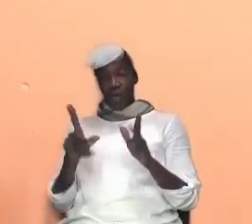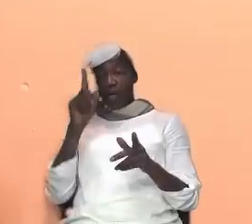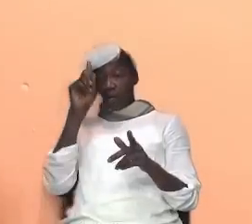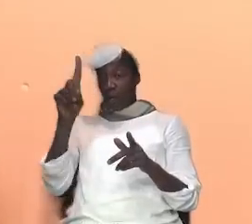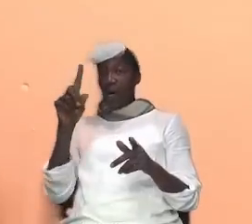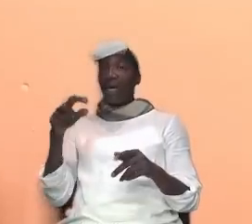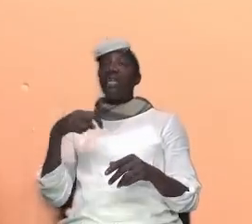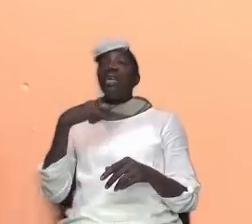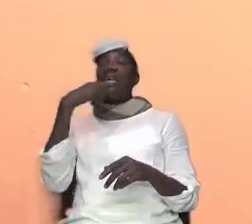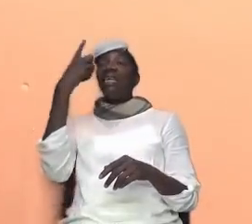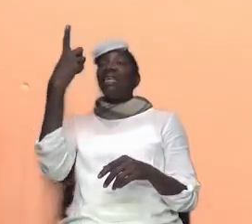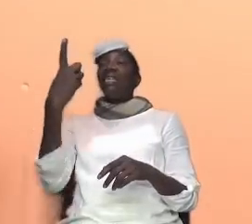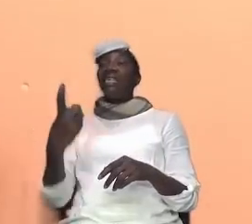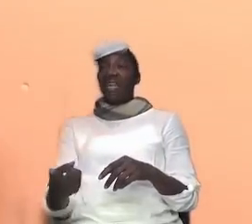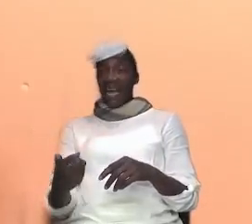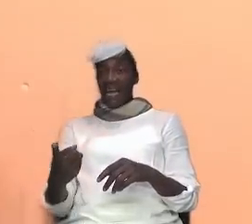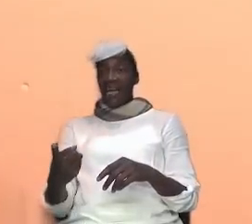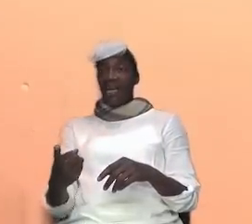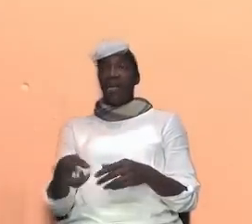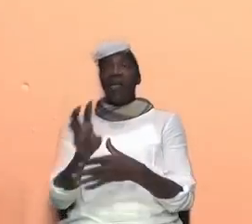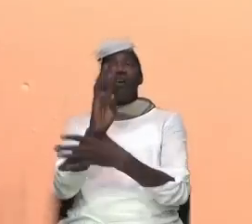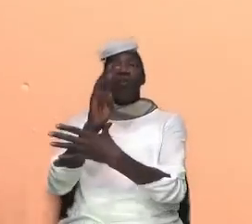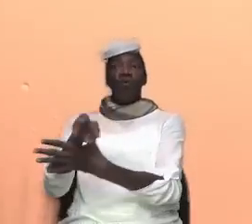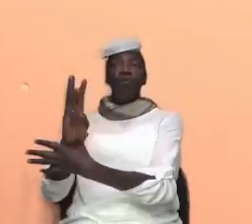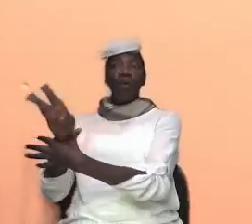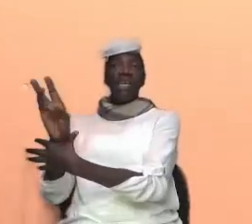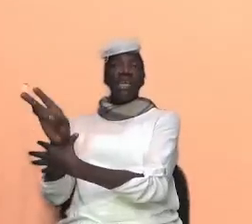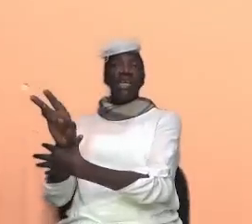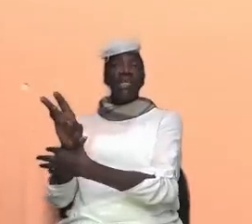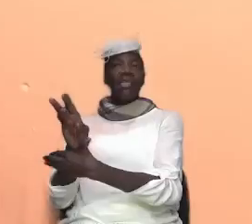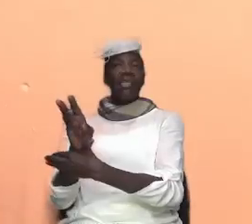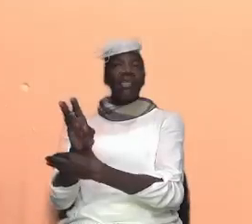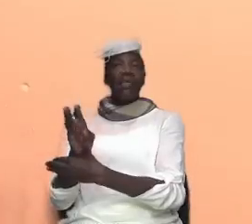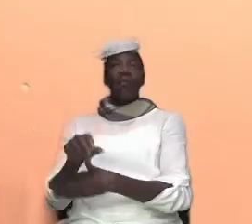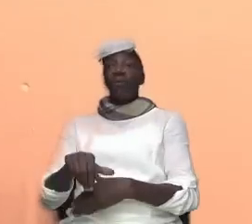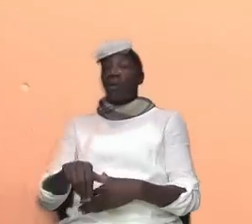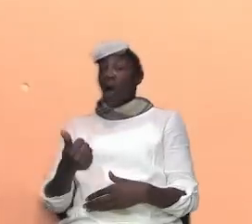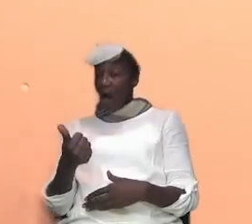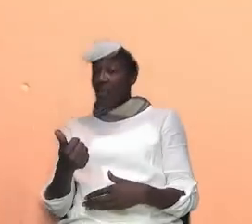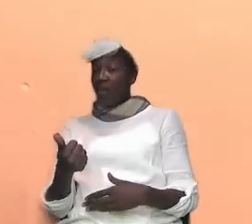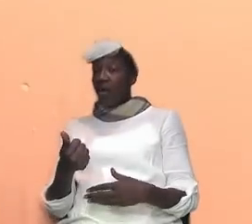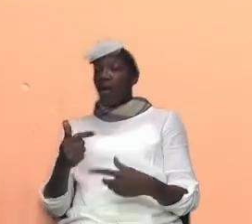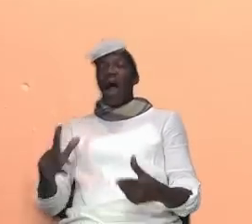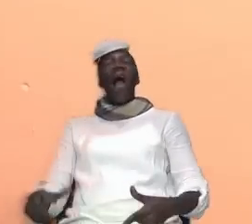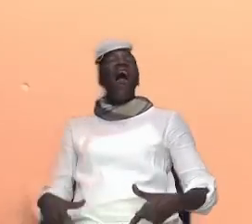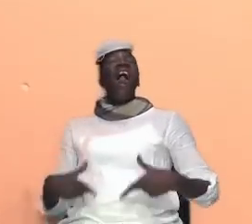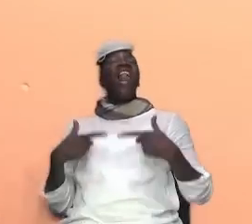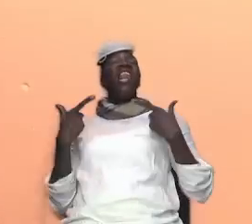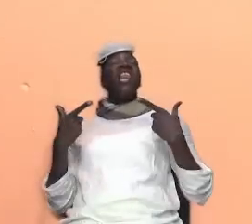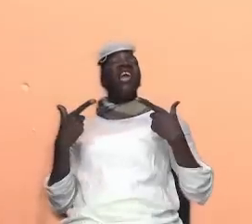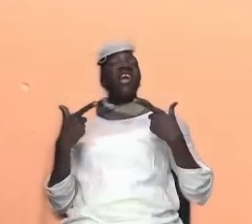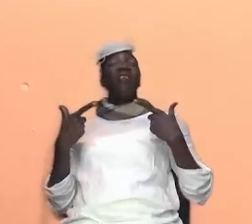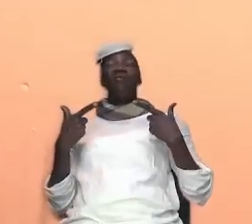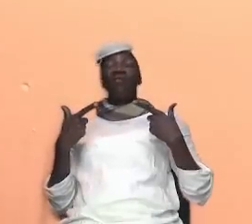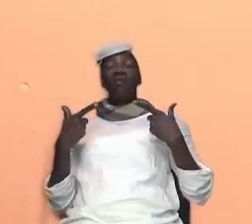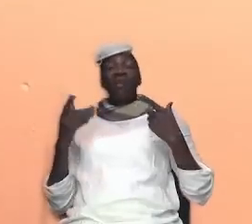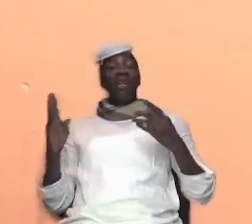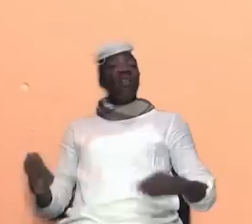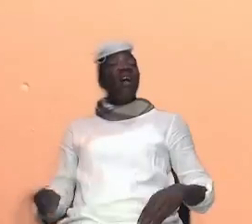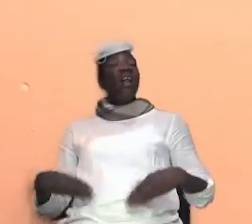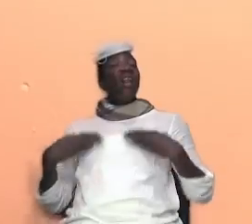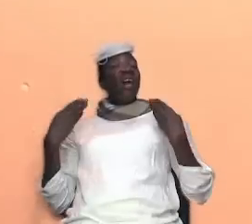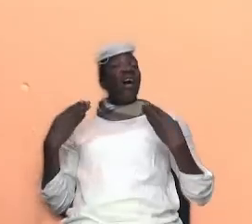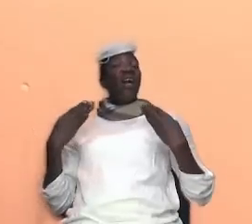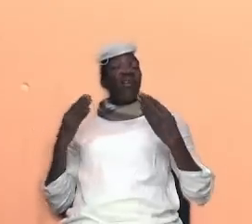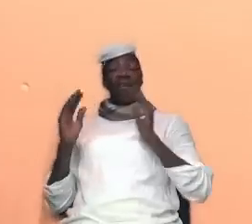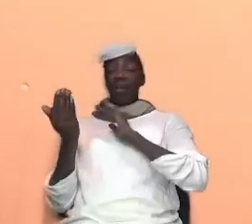tell in terms of witnessing, and there is one where we live so that our lives